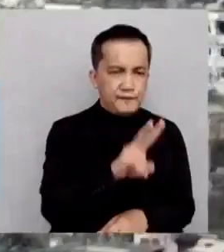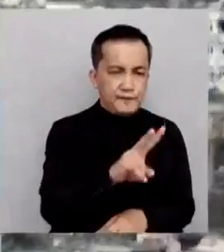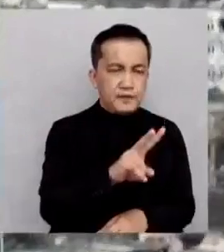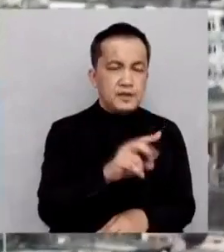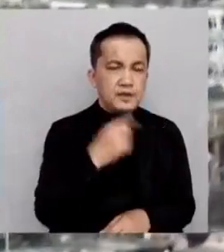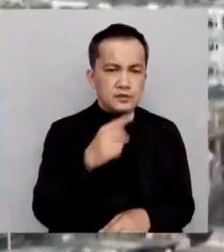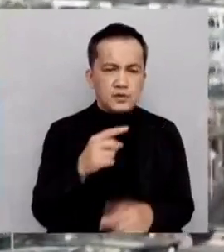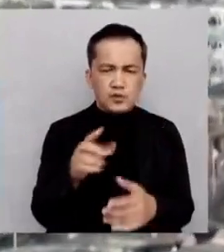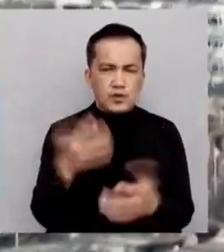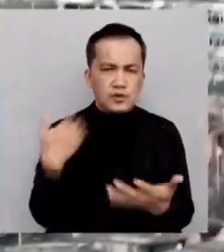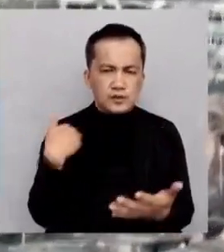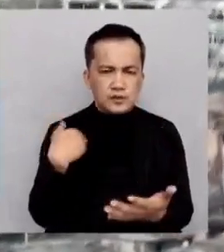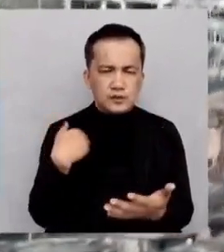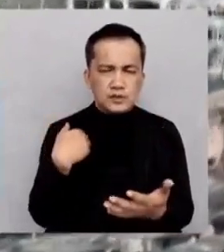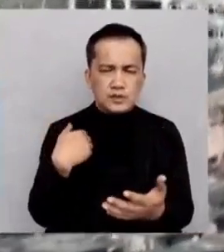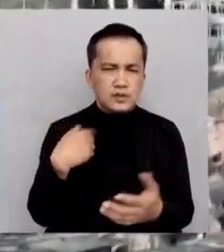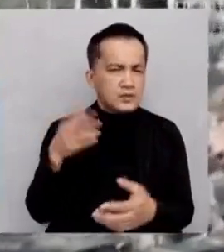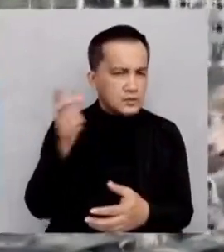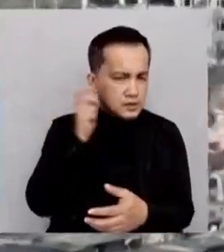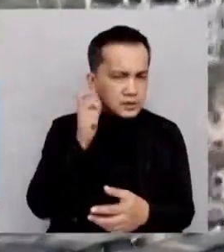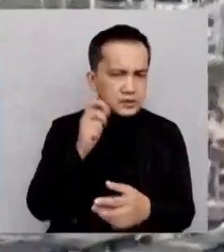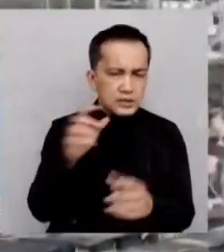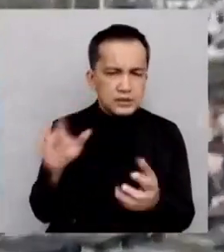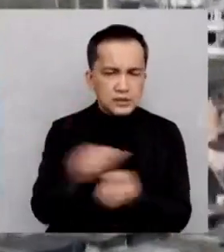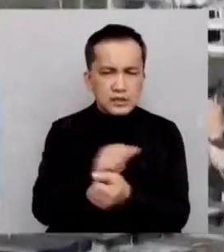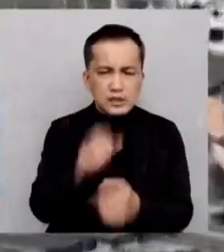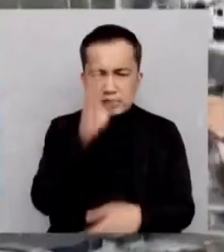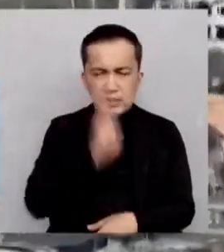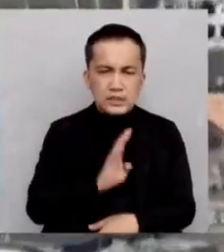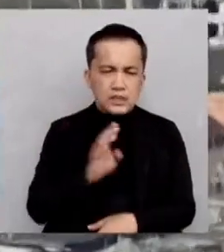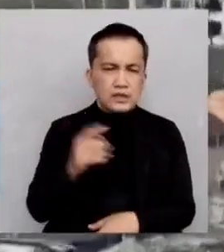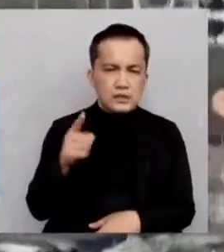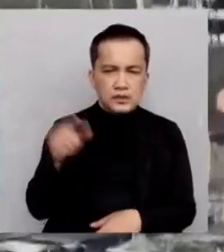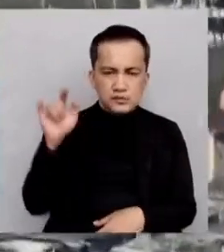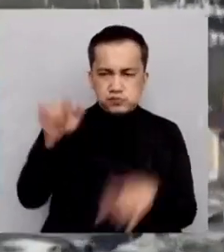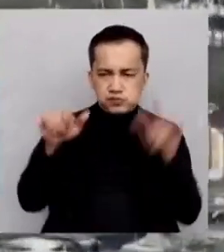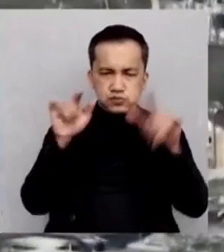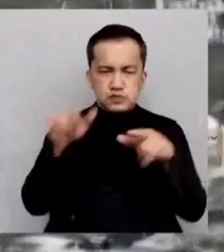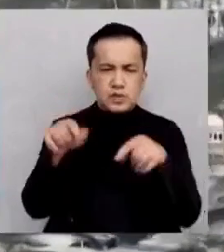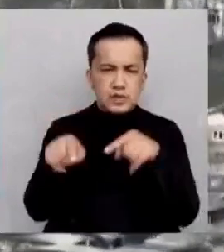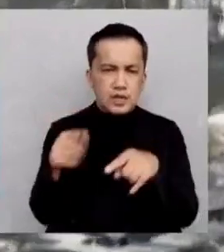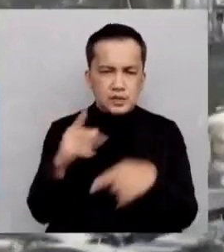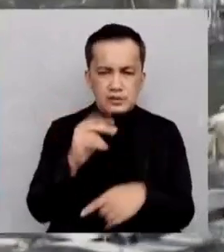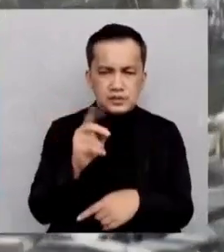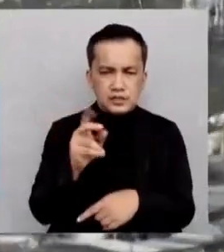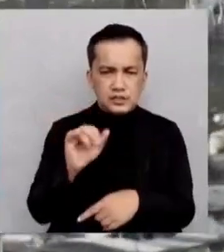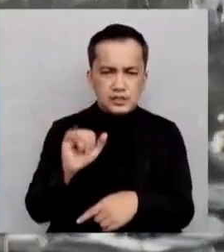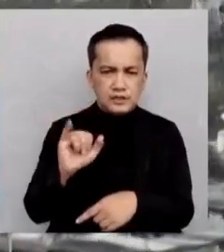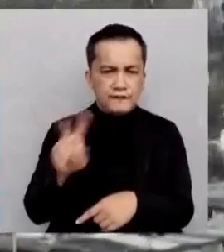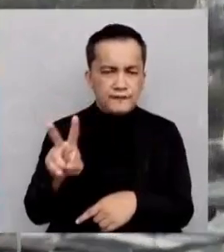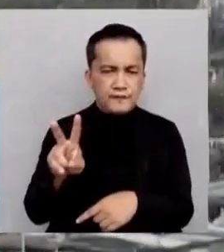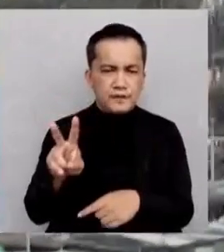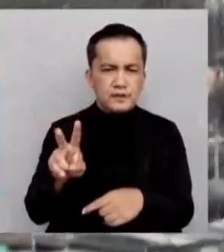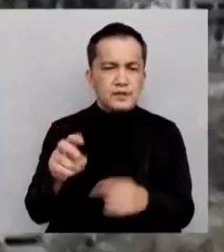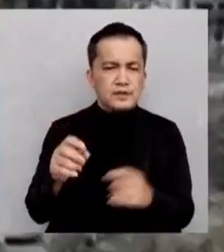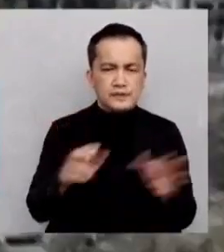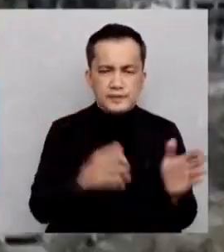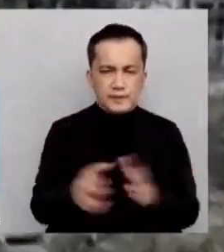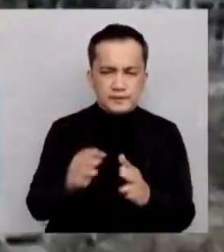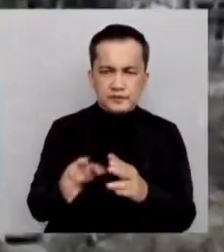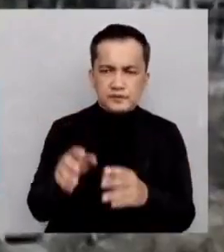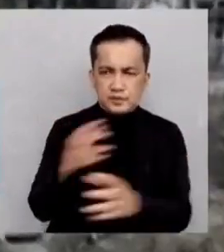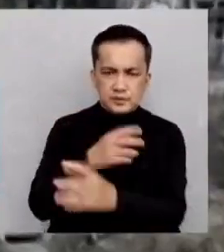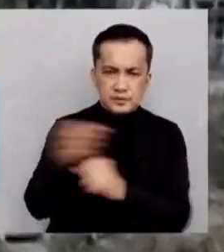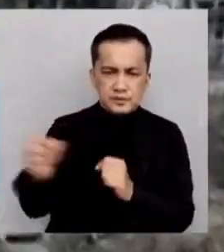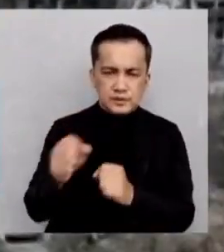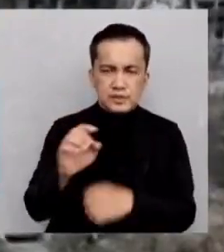yet on possible damage and if there were casualties. The airstrikes come as Kyiv gears up for a major counteroffensive to retake its eastern